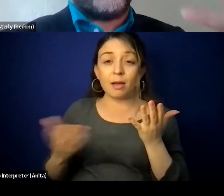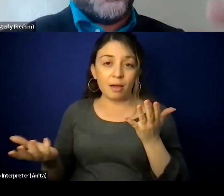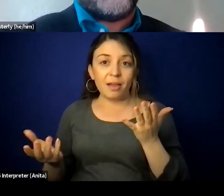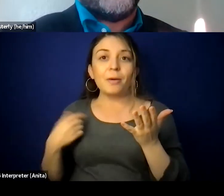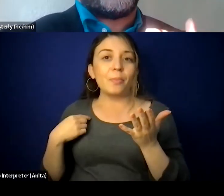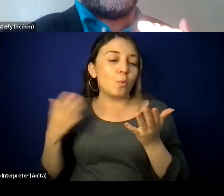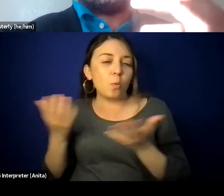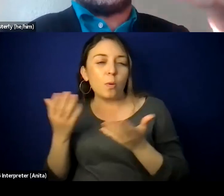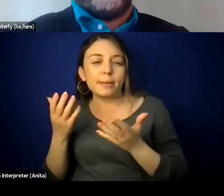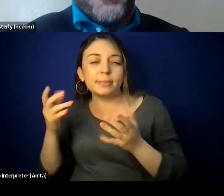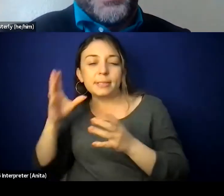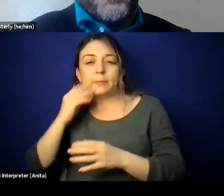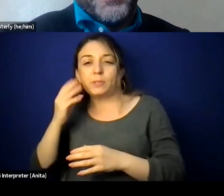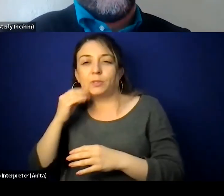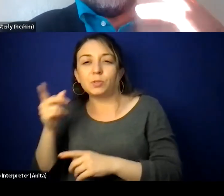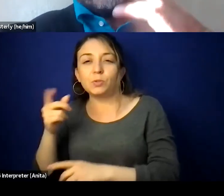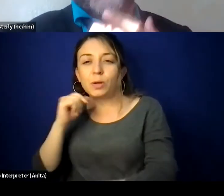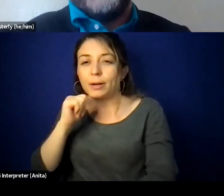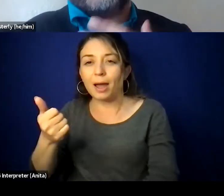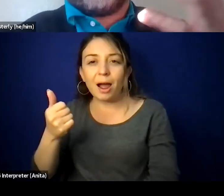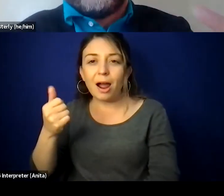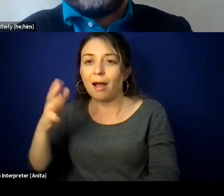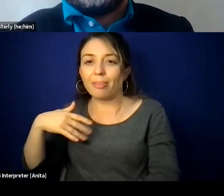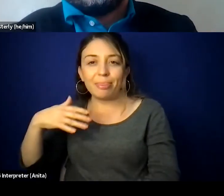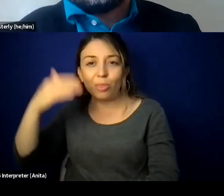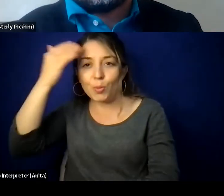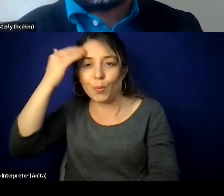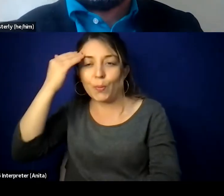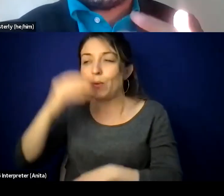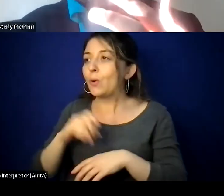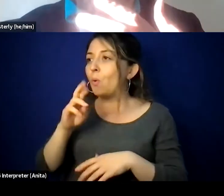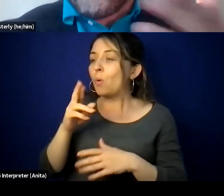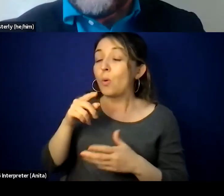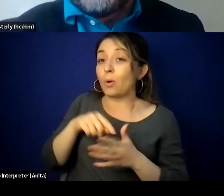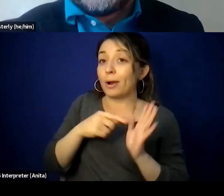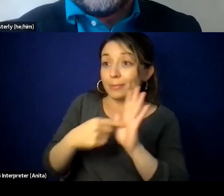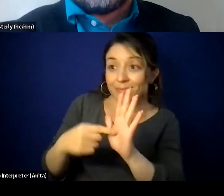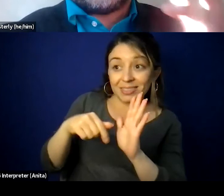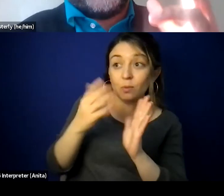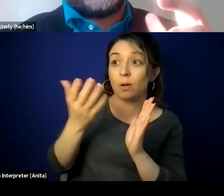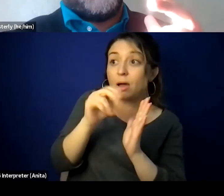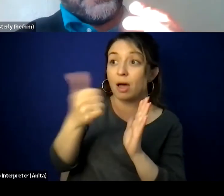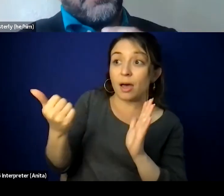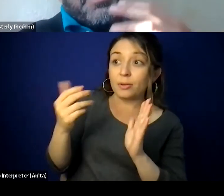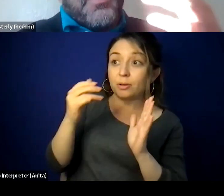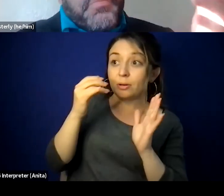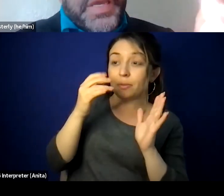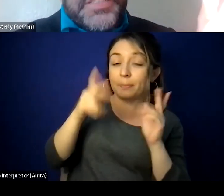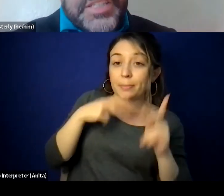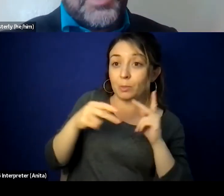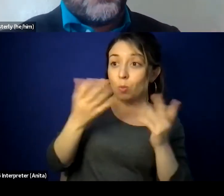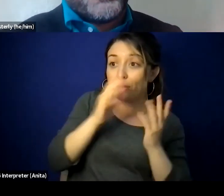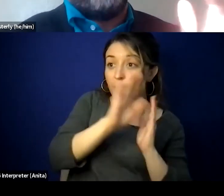are experiences that you're not hearing, or here are other individuals that aren't at this table. As much as we can